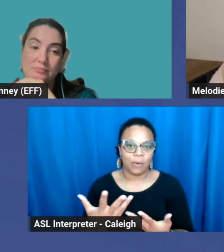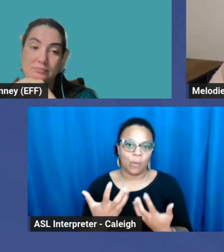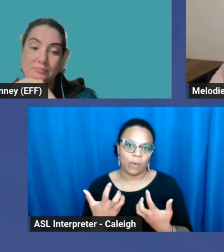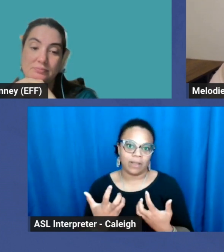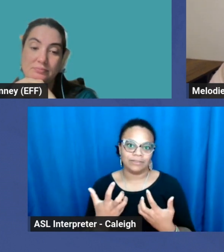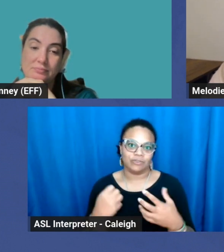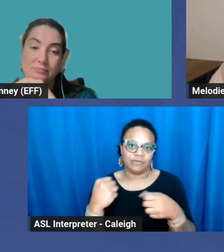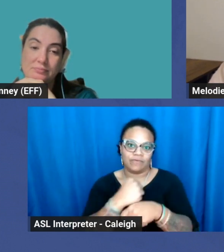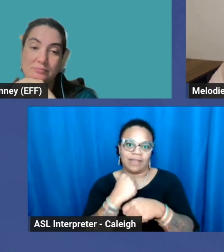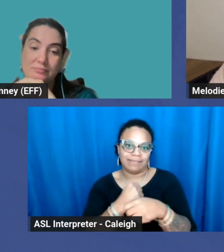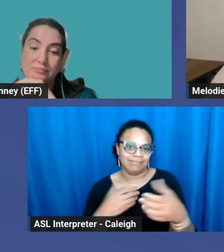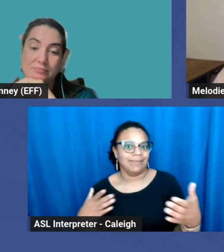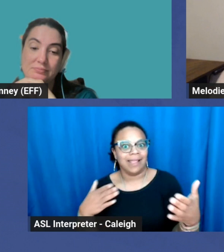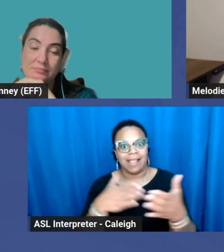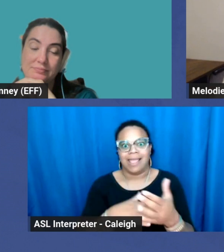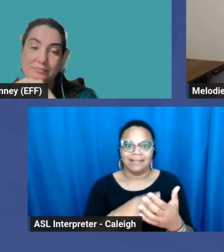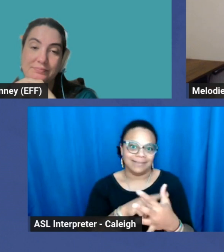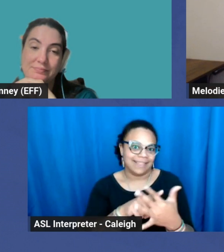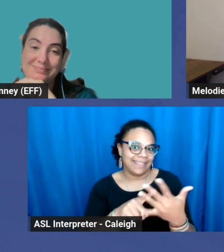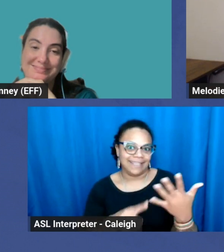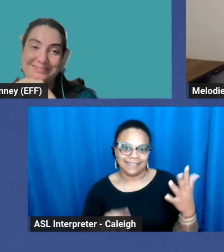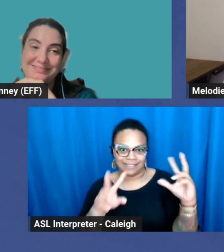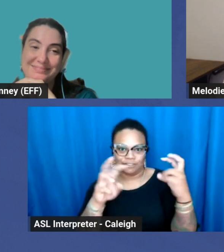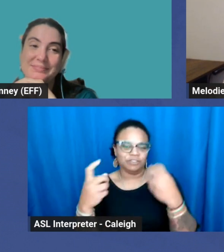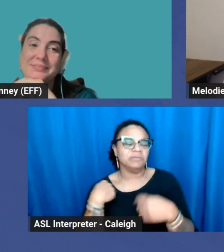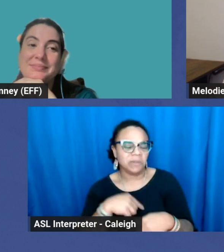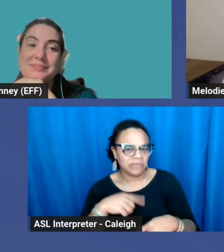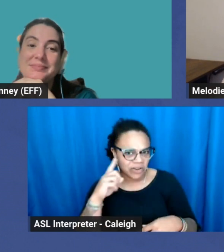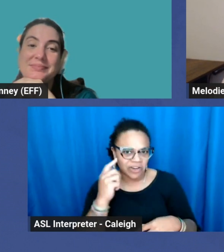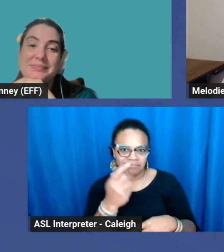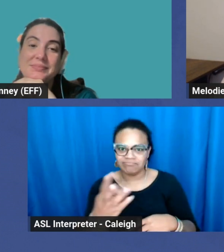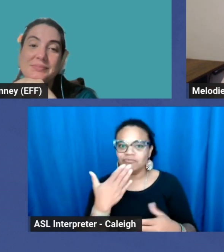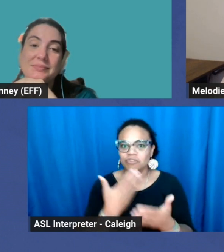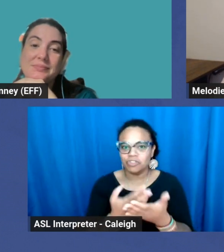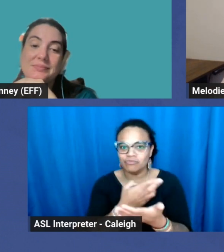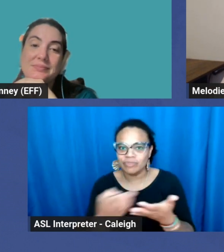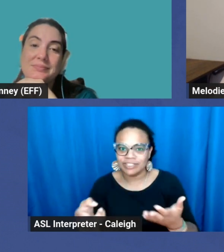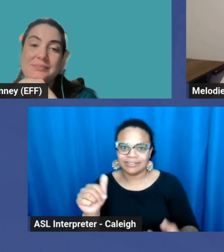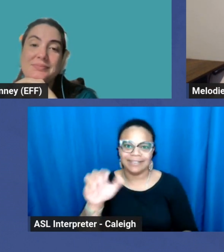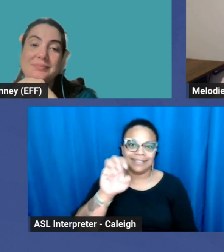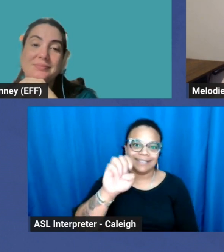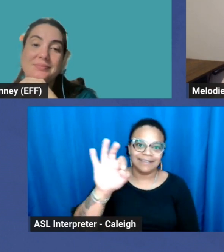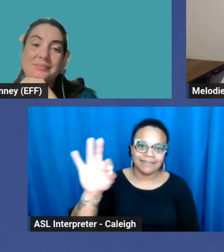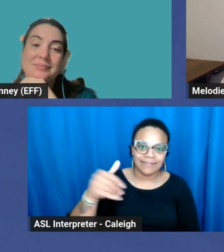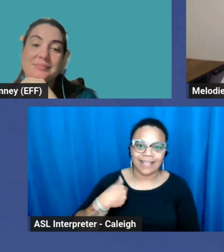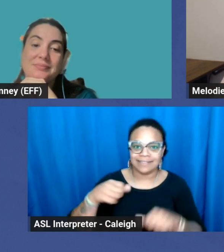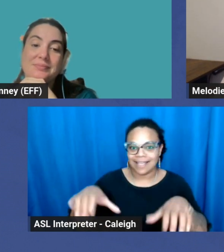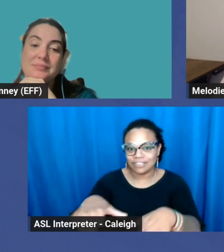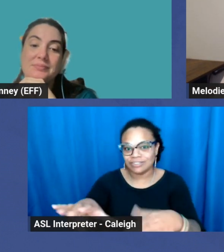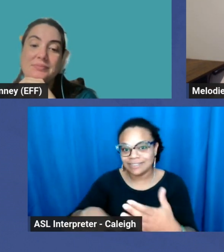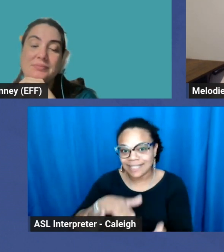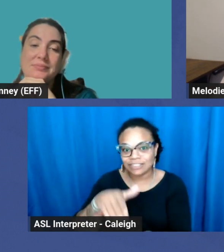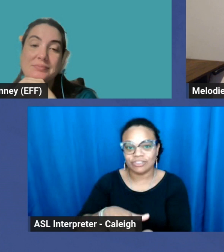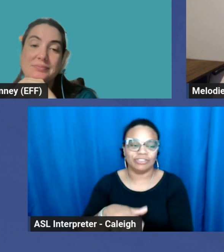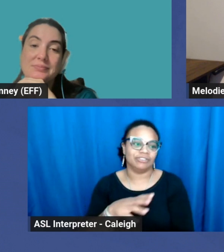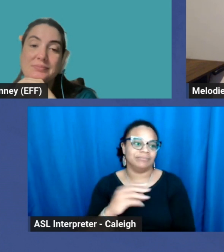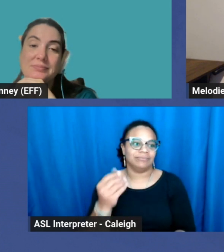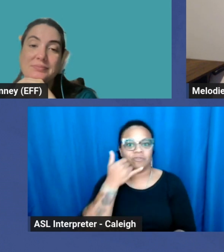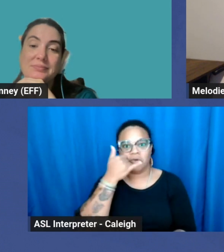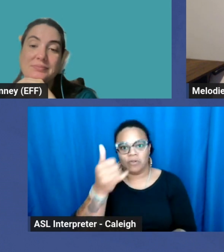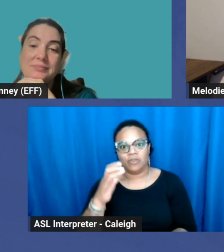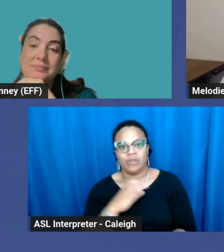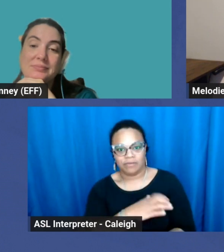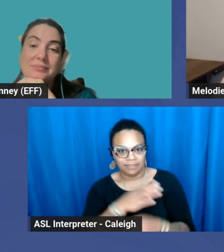fight against these things? And we've heard some good resources in terms of like EFF has an action center and calling your congressperson.